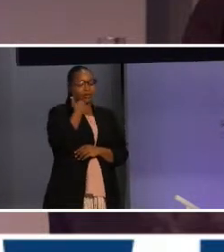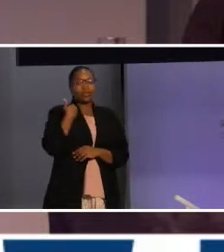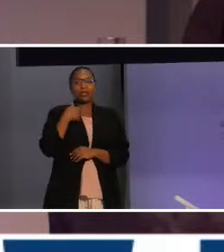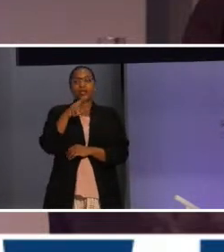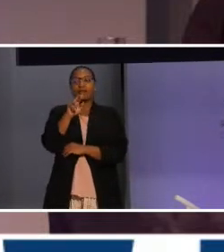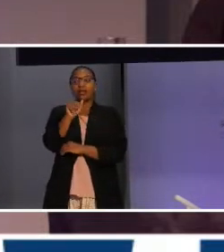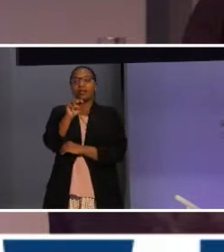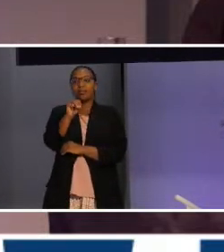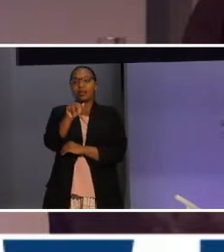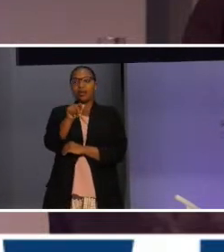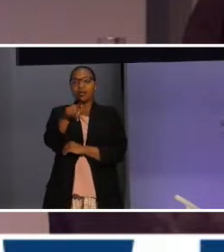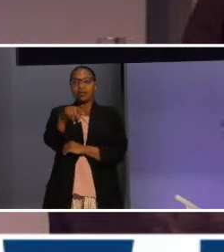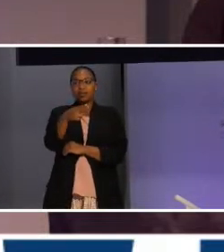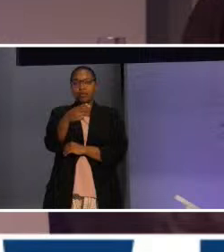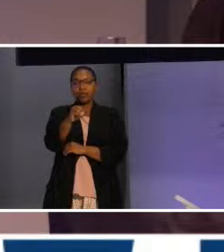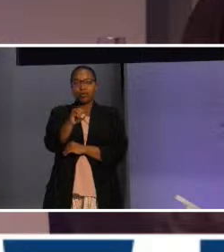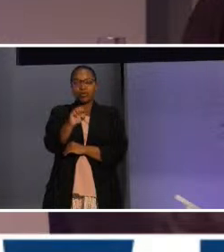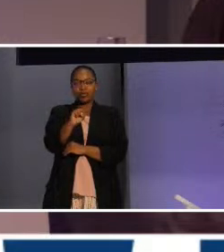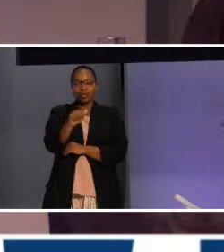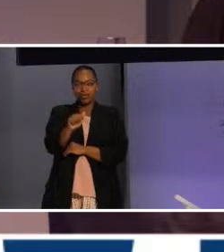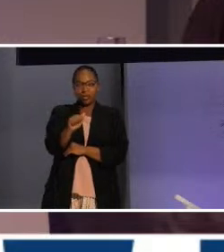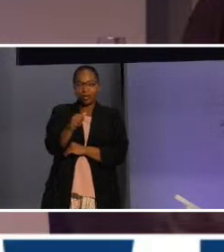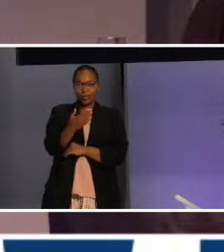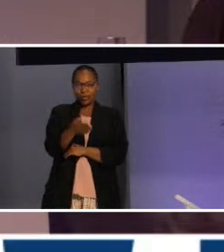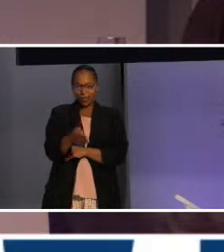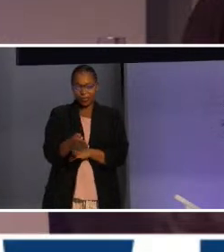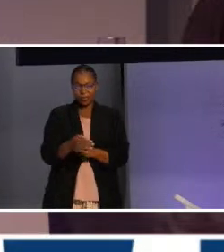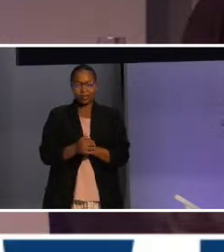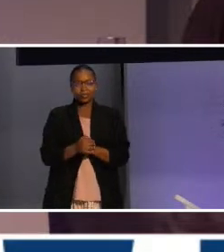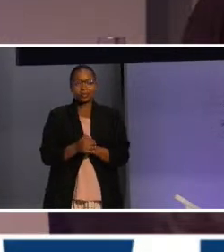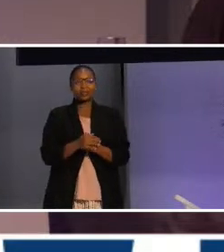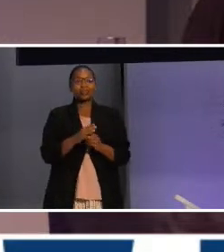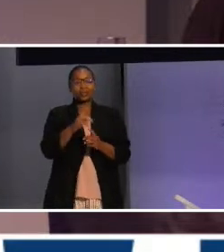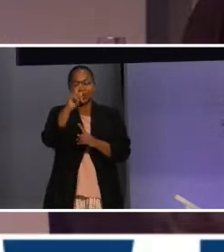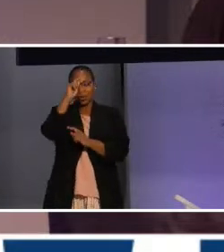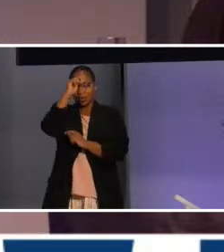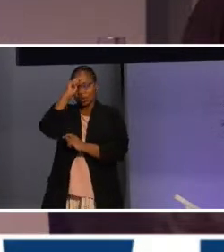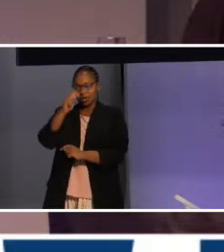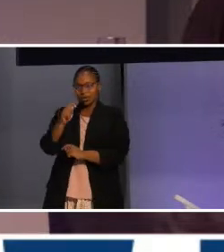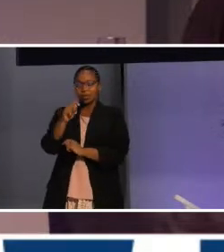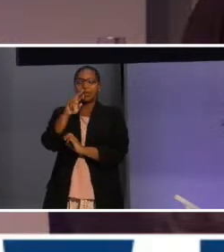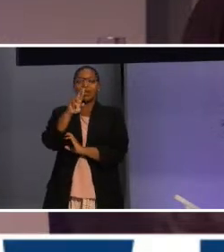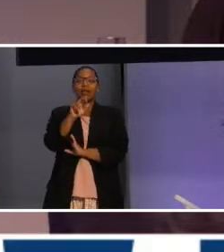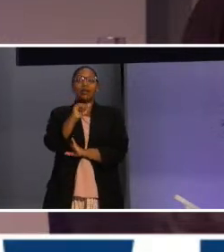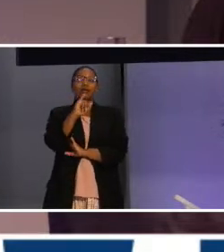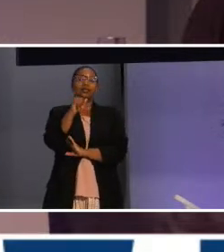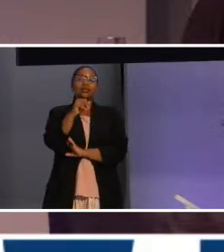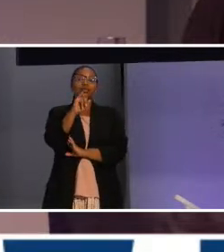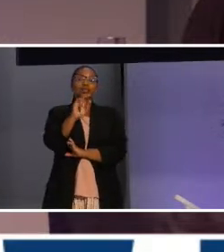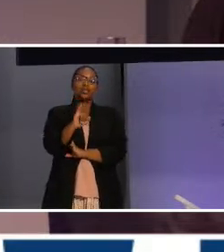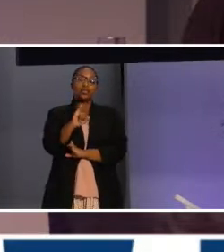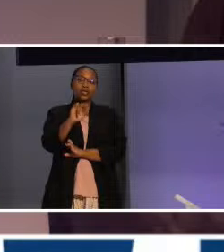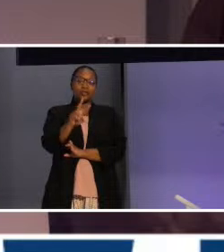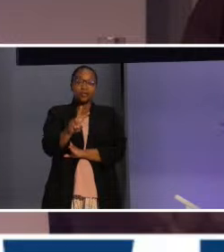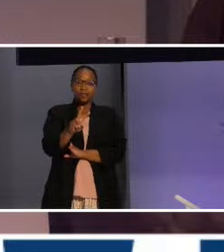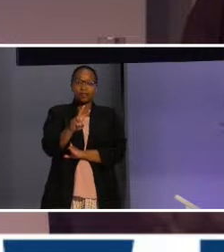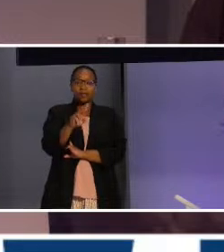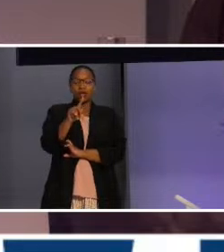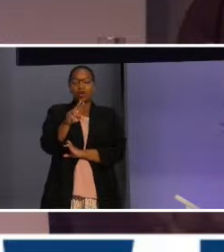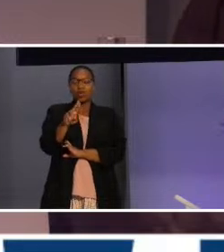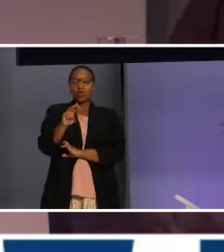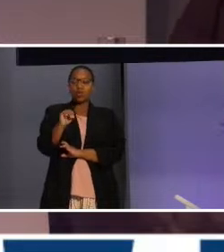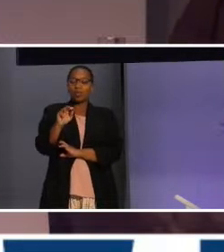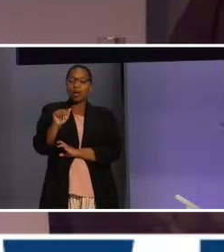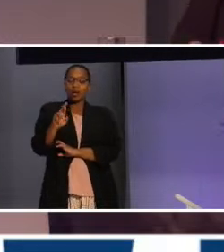absentia, Honorable Rajiv Kumar, the outgoing chairperson of the Association of